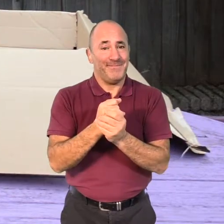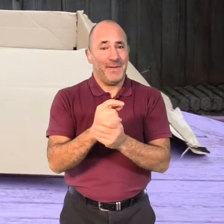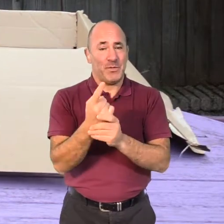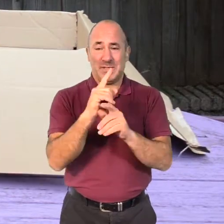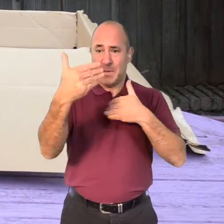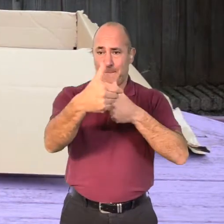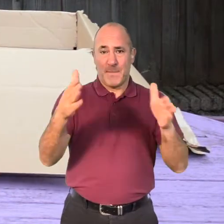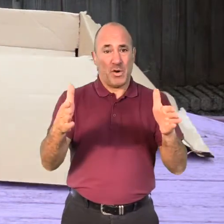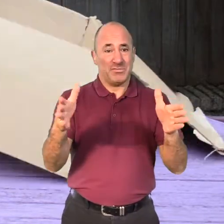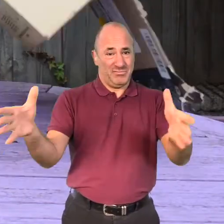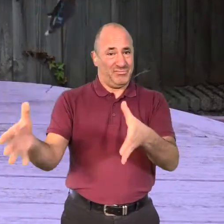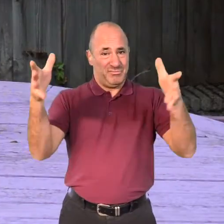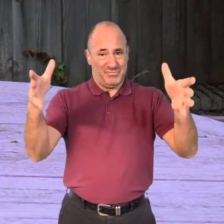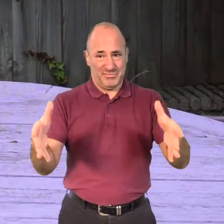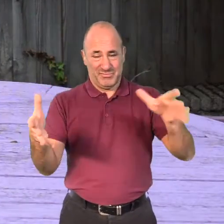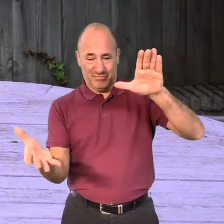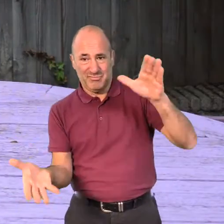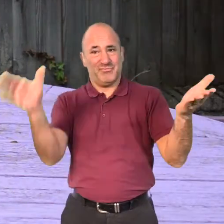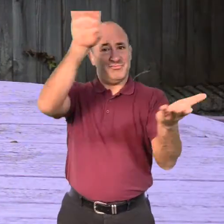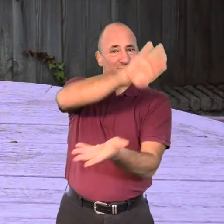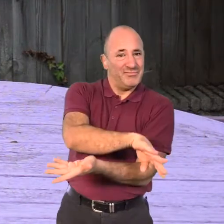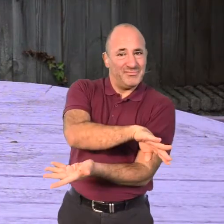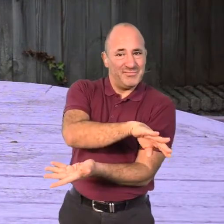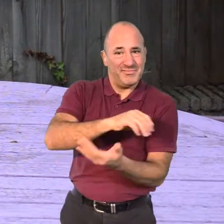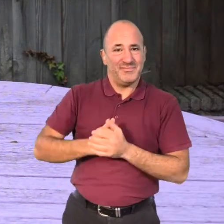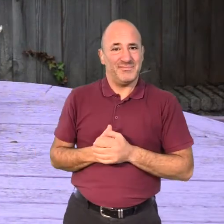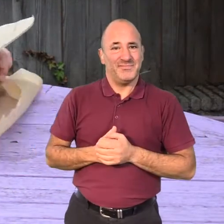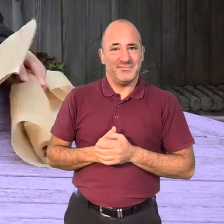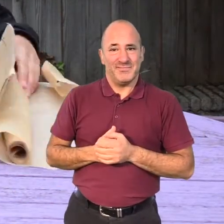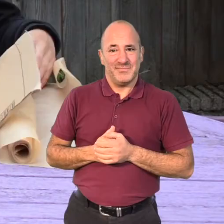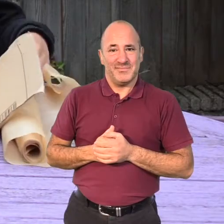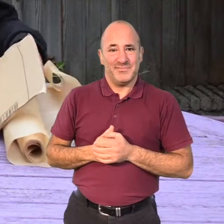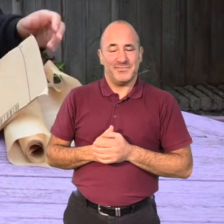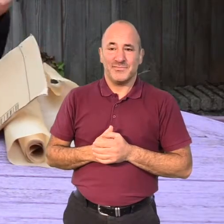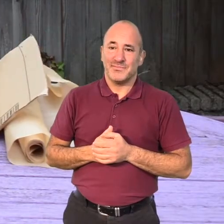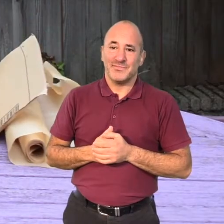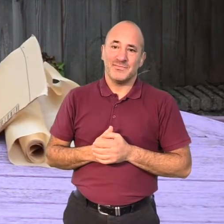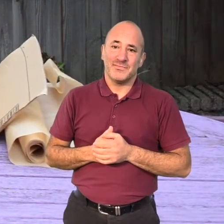the first thing you need to do is get your box, flip it over,